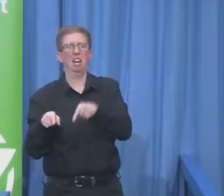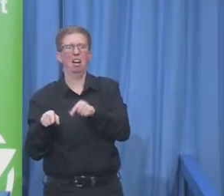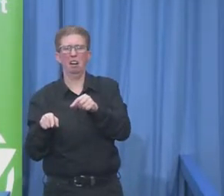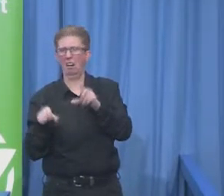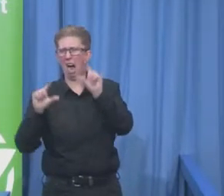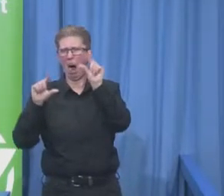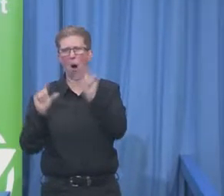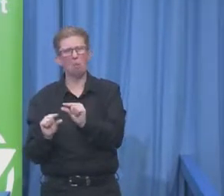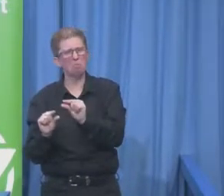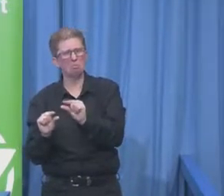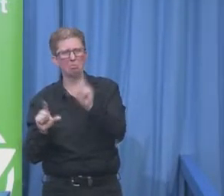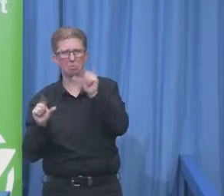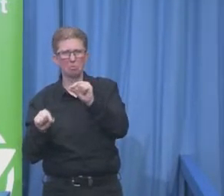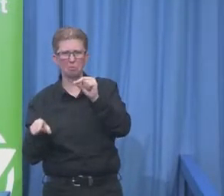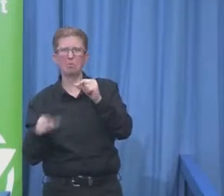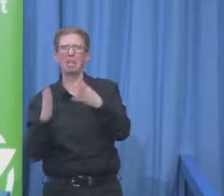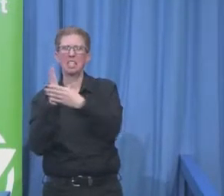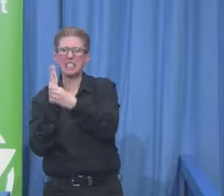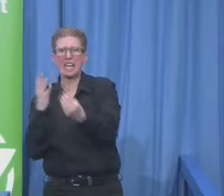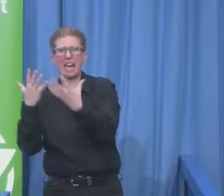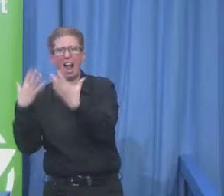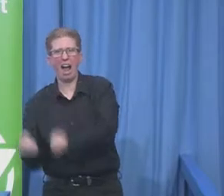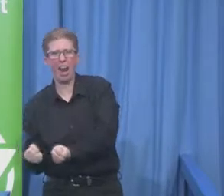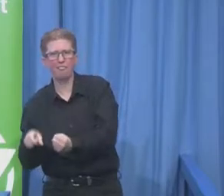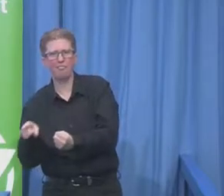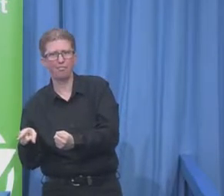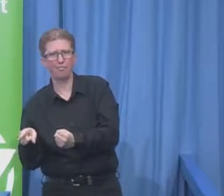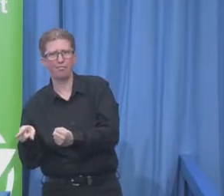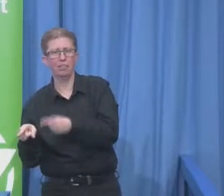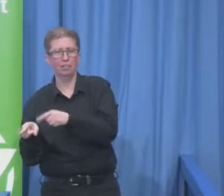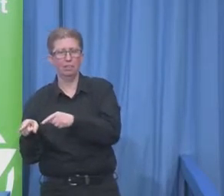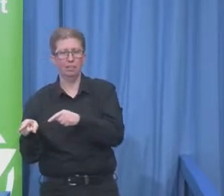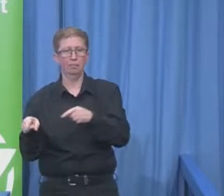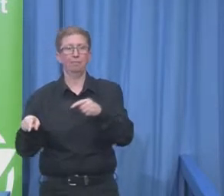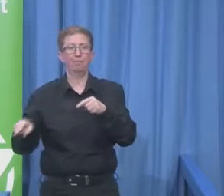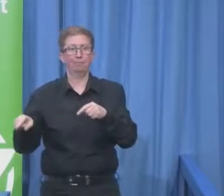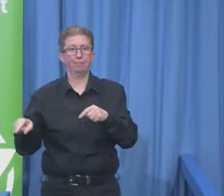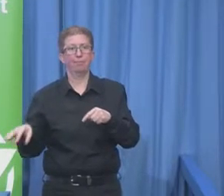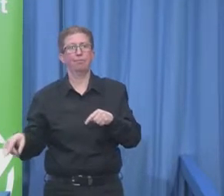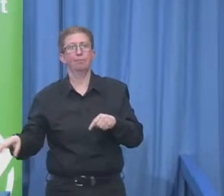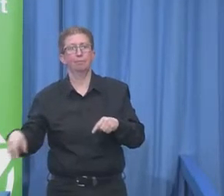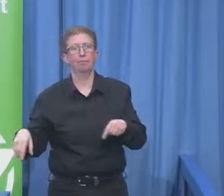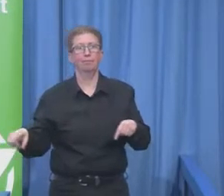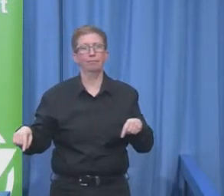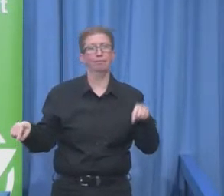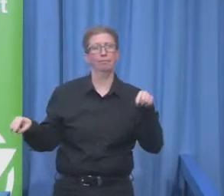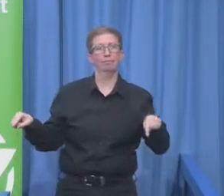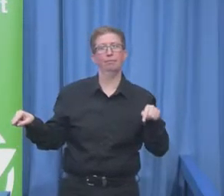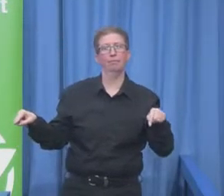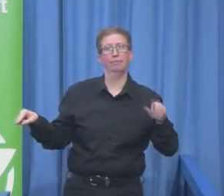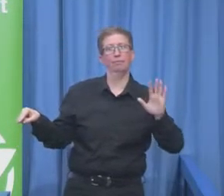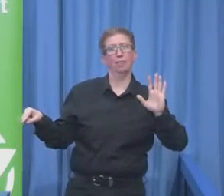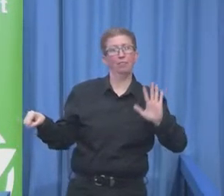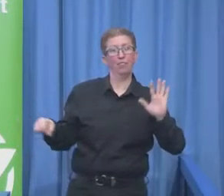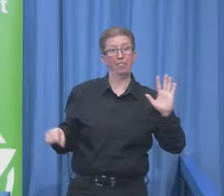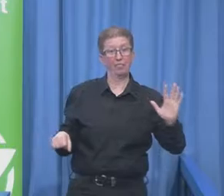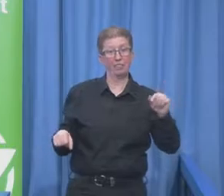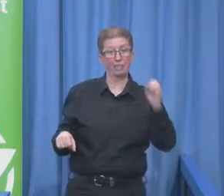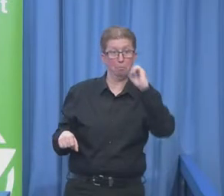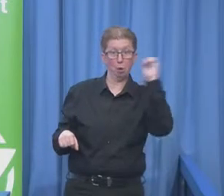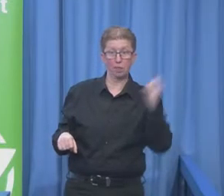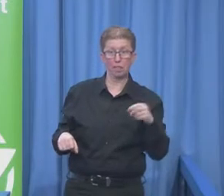see that there is a disconnection between the training and the job? And by a